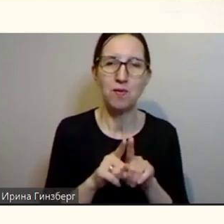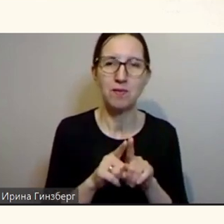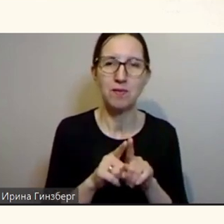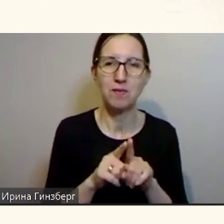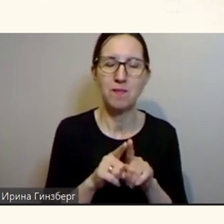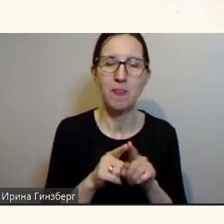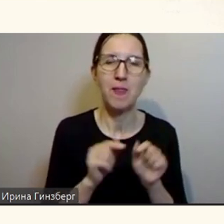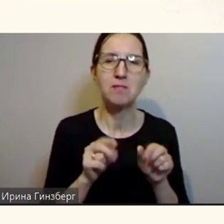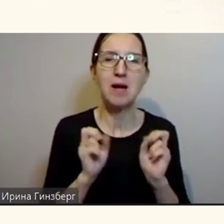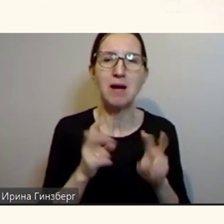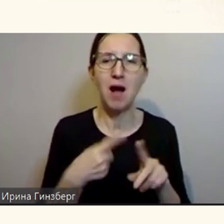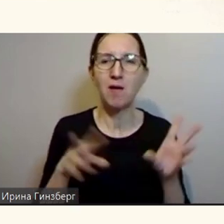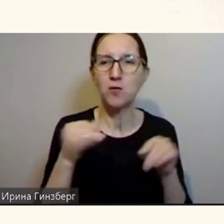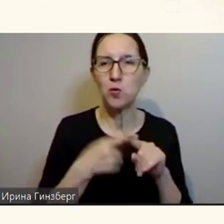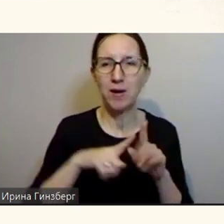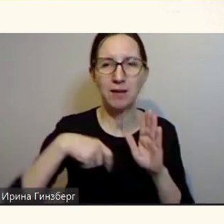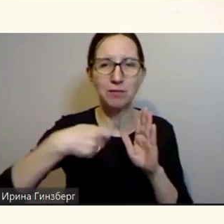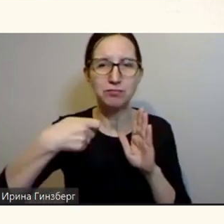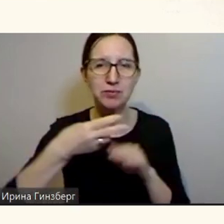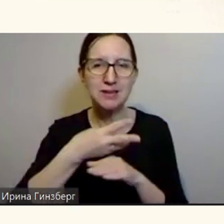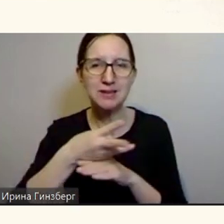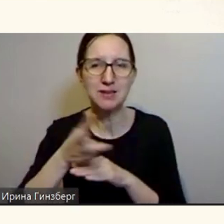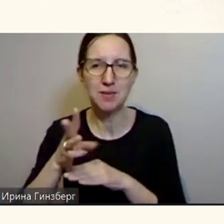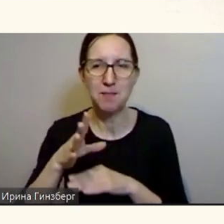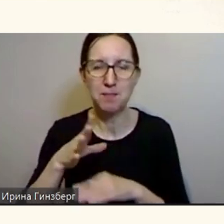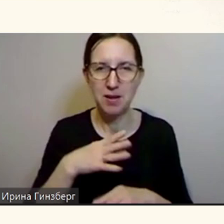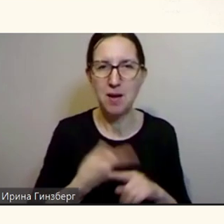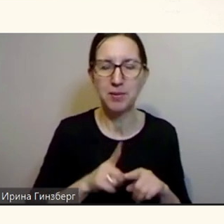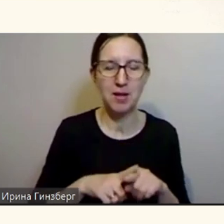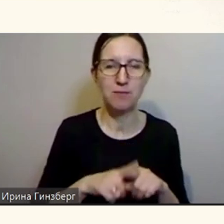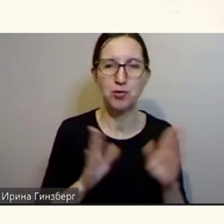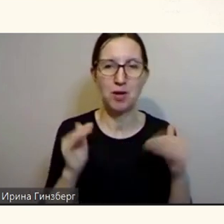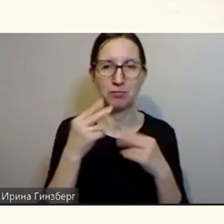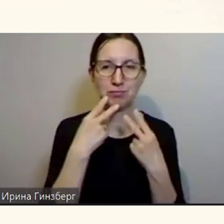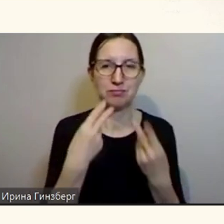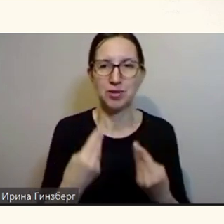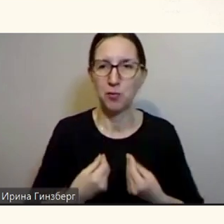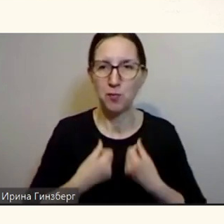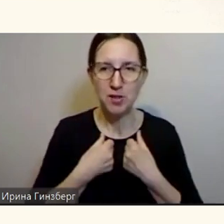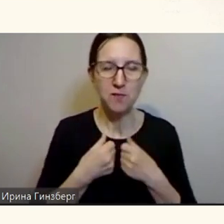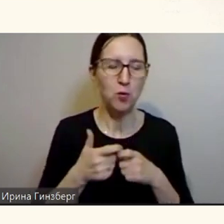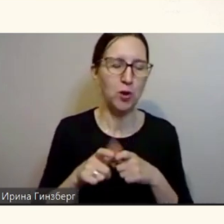like. And then we are going to share some of the backstage